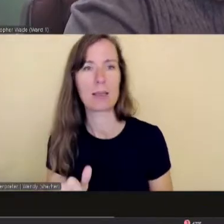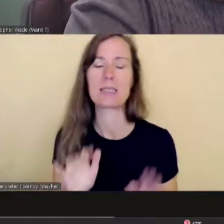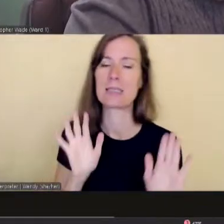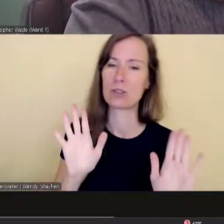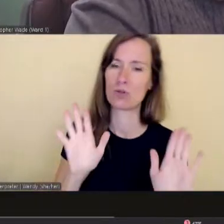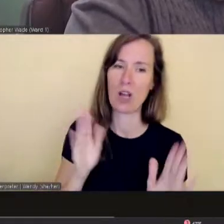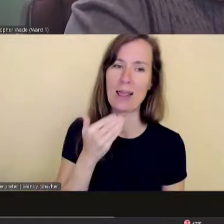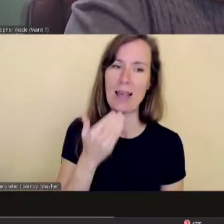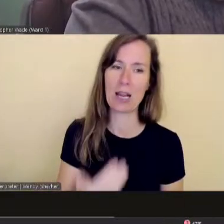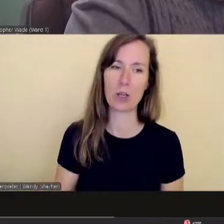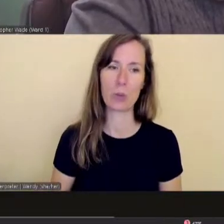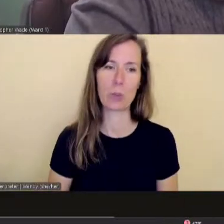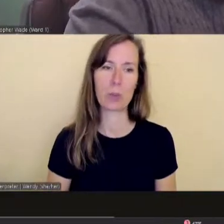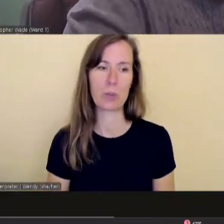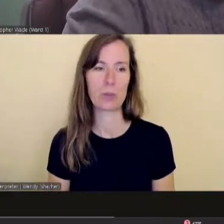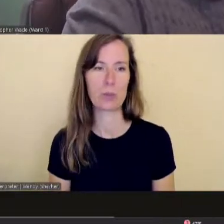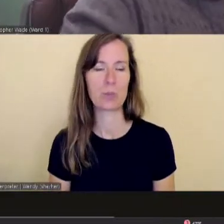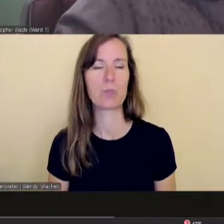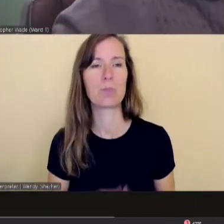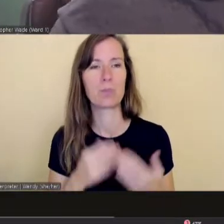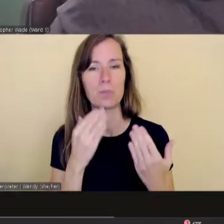Thank you. Thank you.